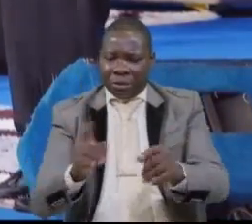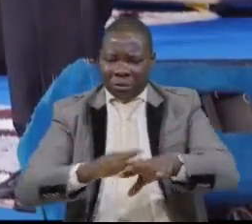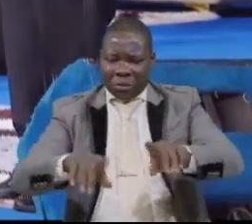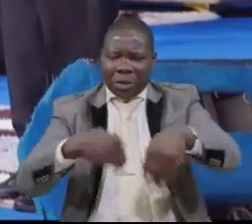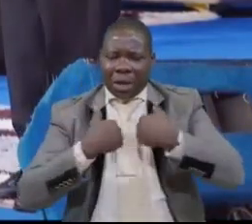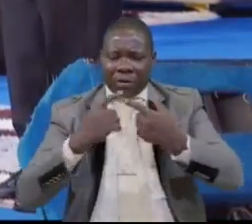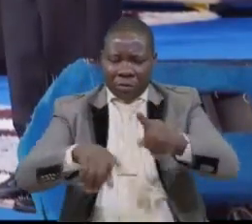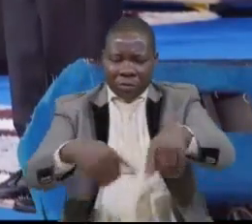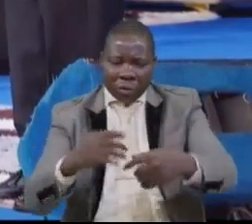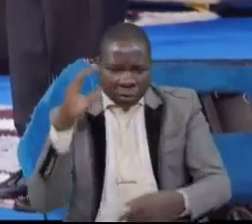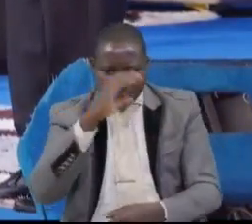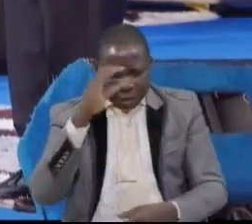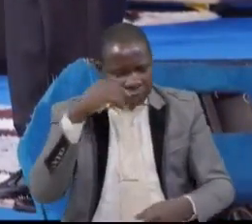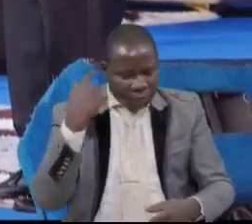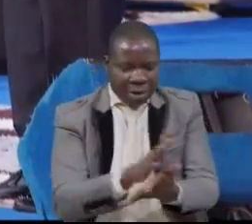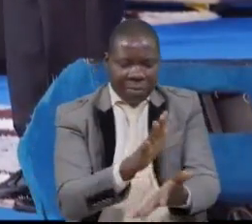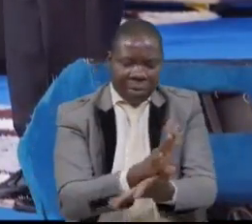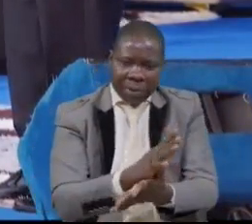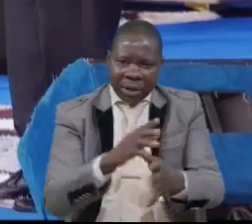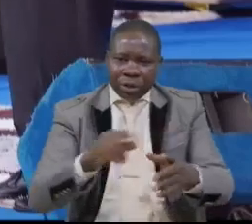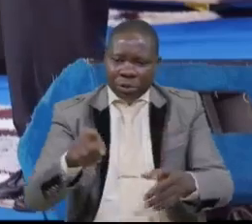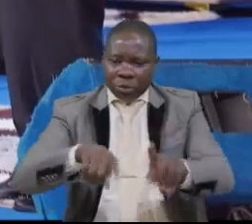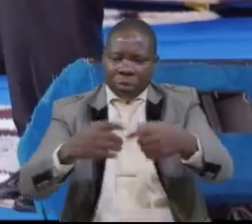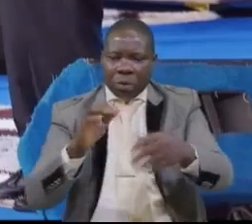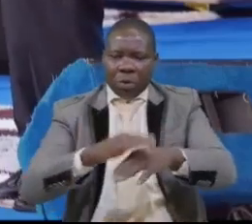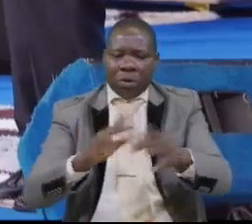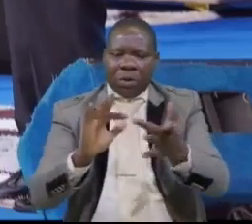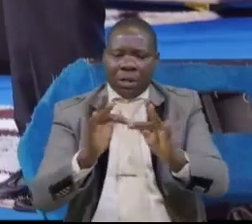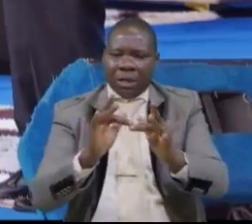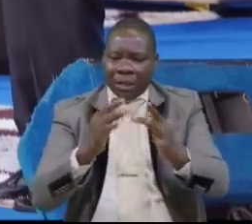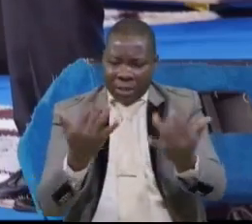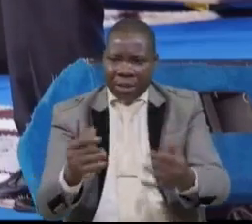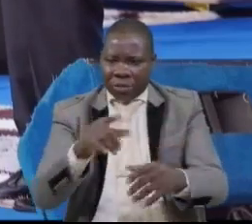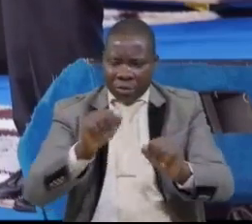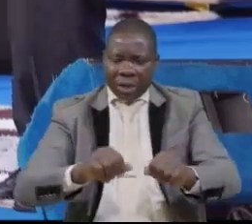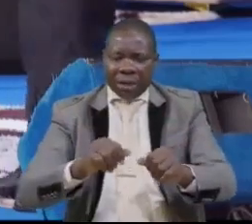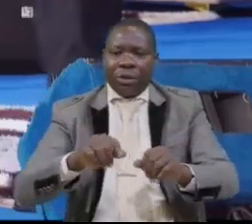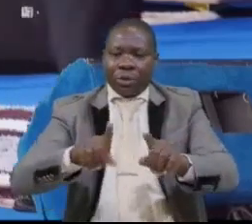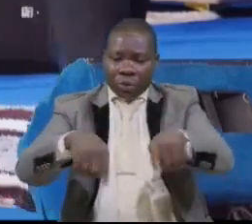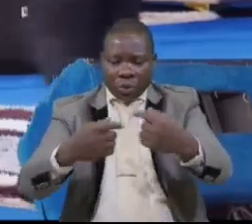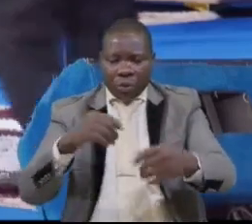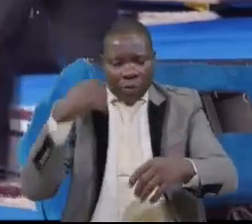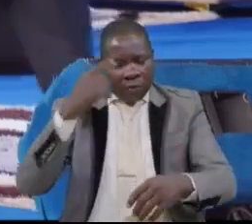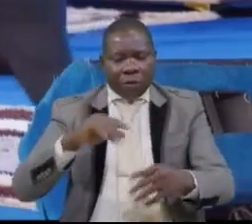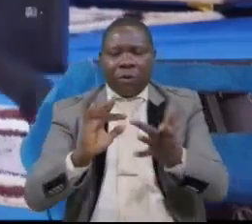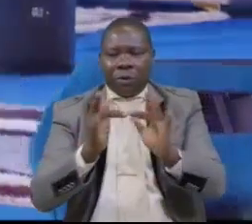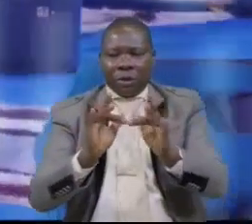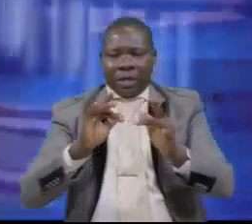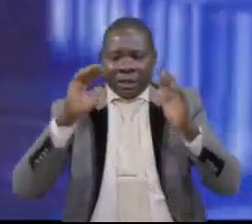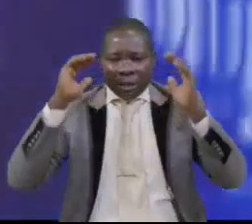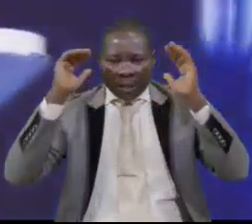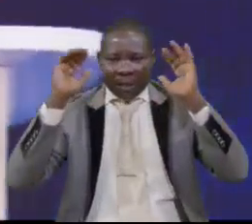online you can even do online studies now which we couldn't do at that time many years ago but now we're